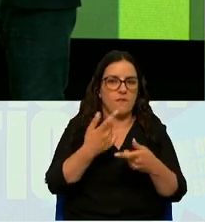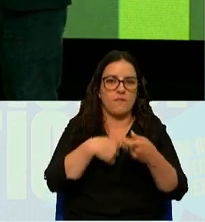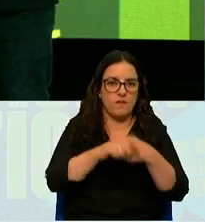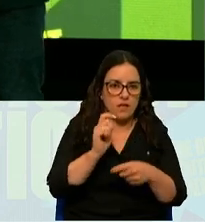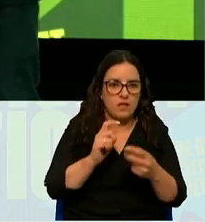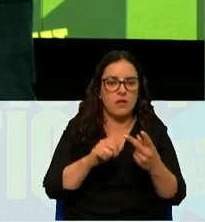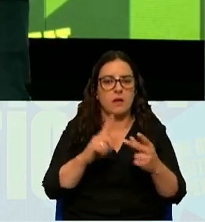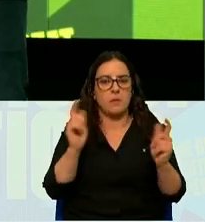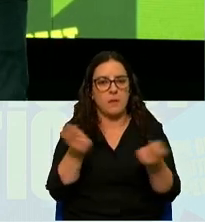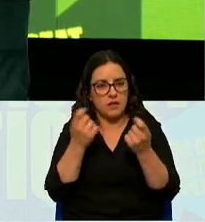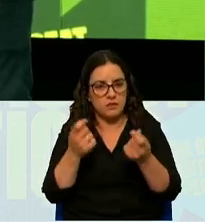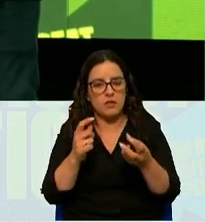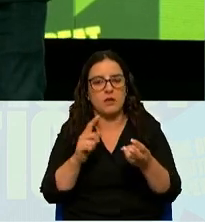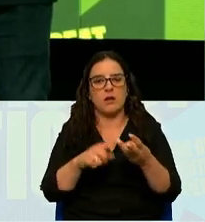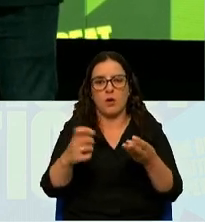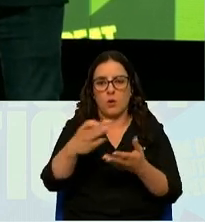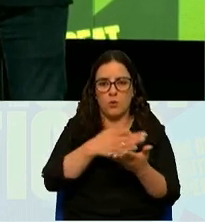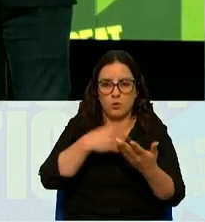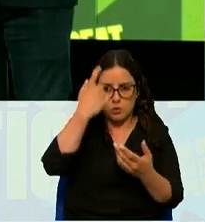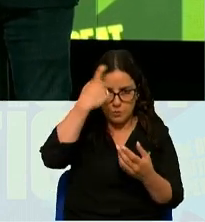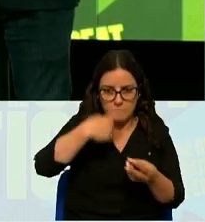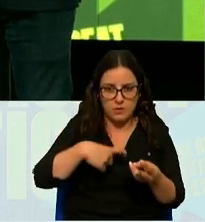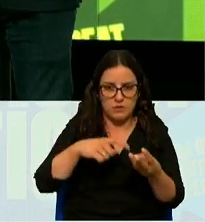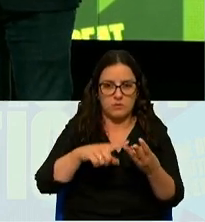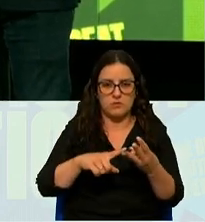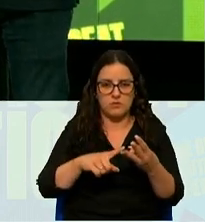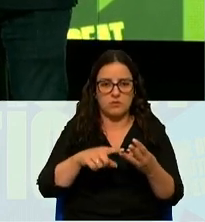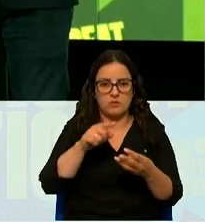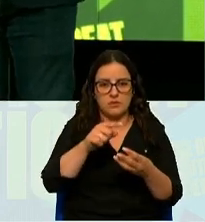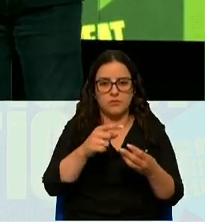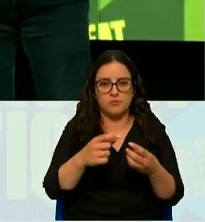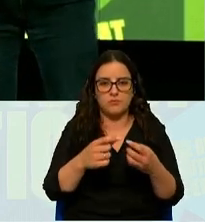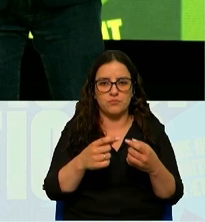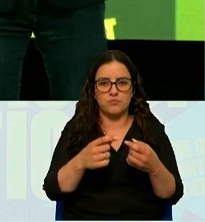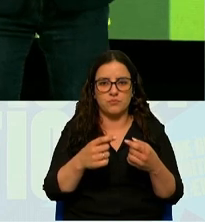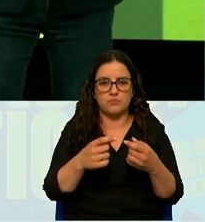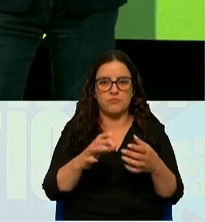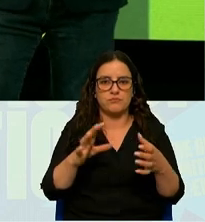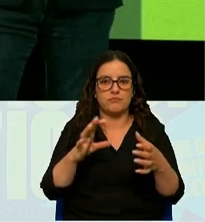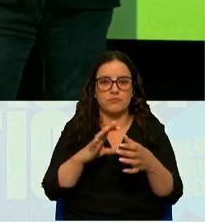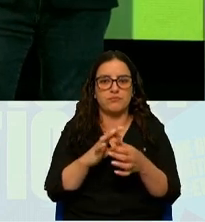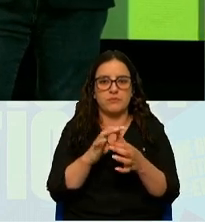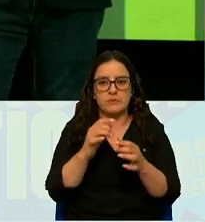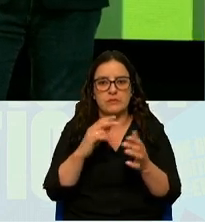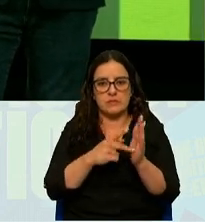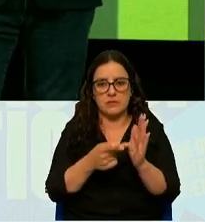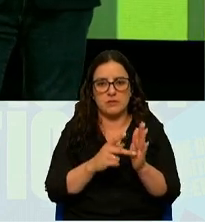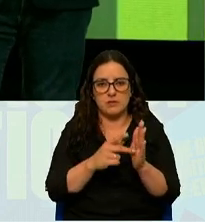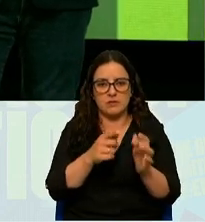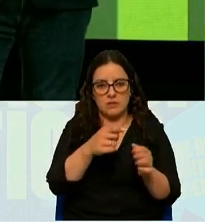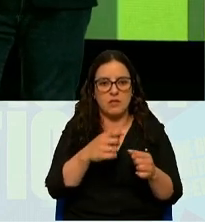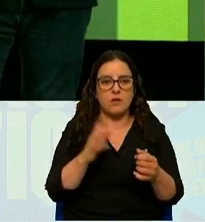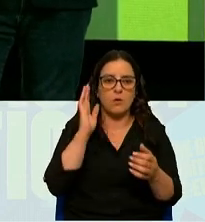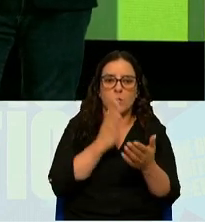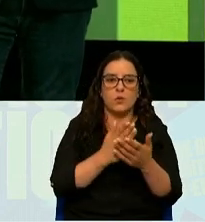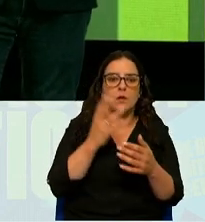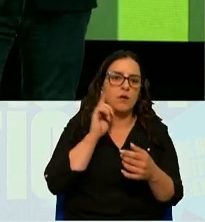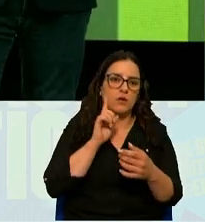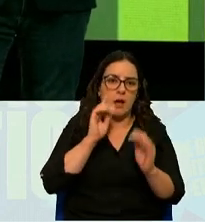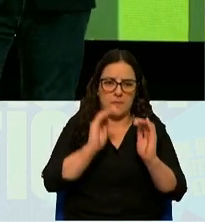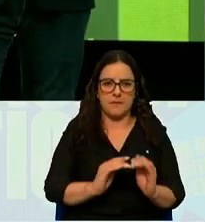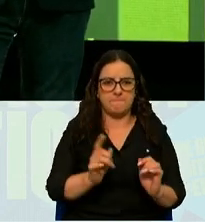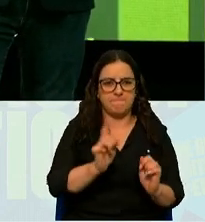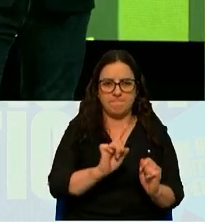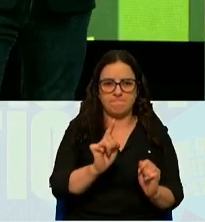to HR being redefined thanks to this technology. And then the last one, and not less important, is that